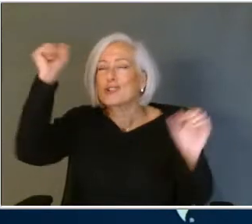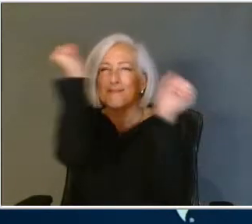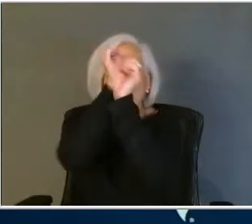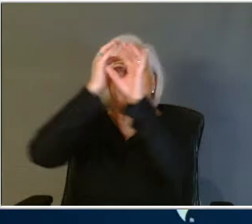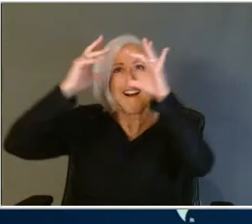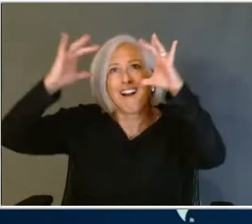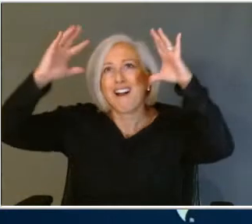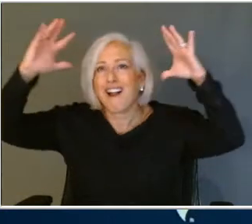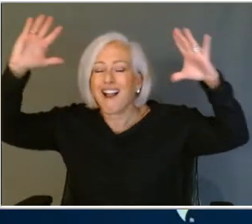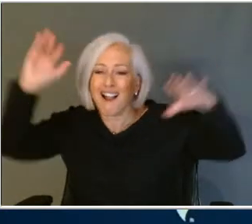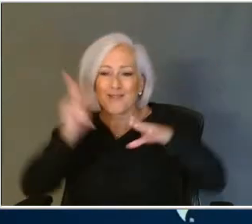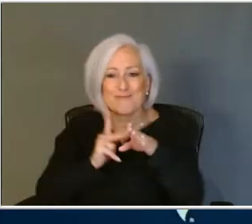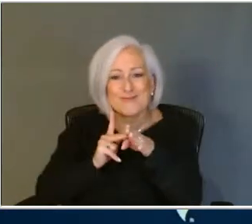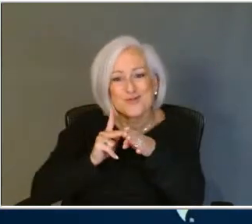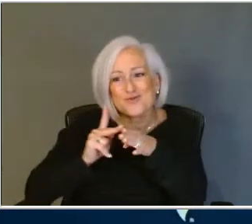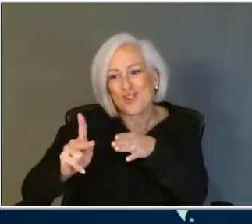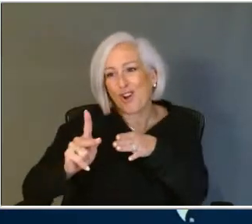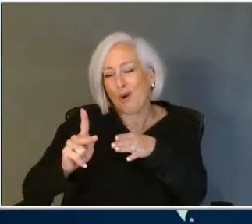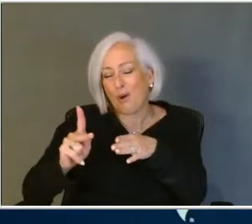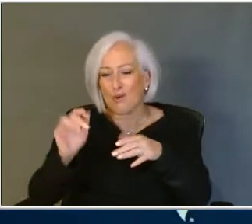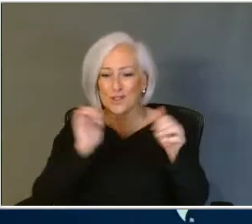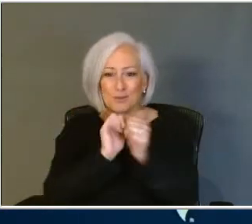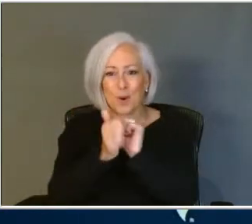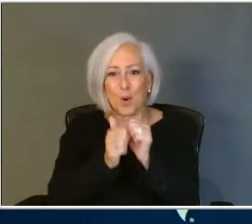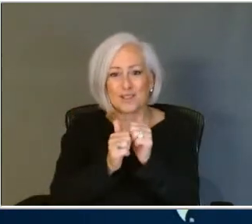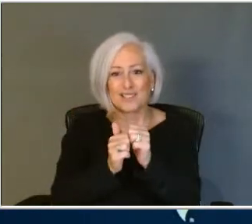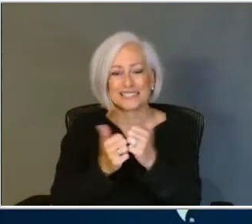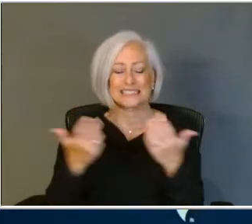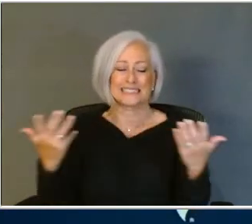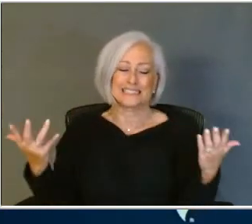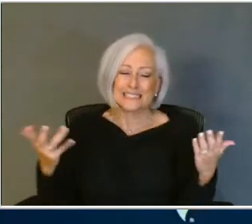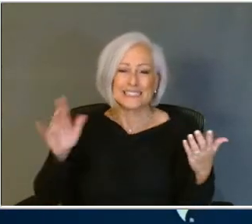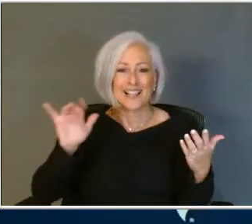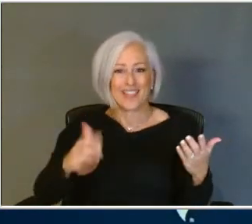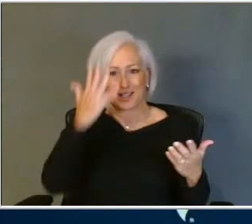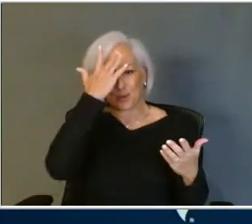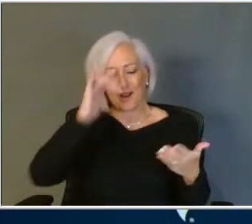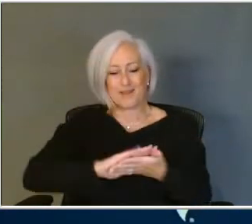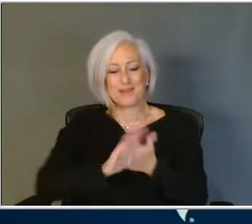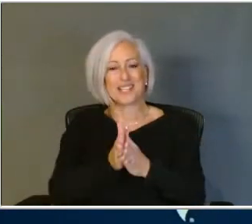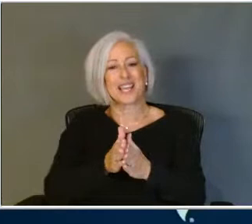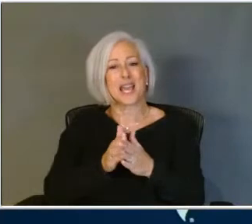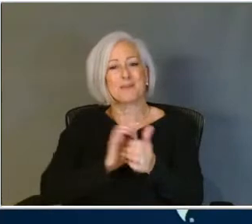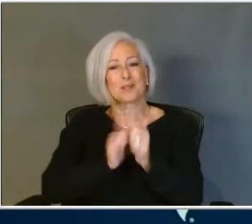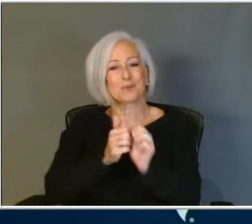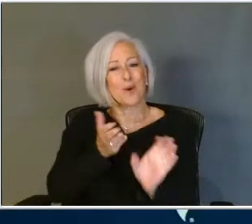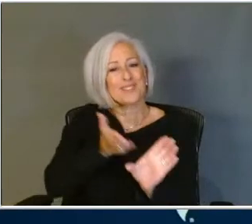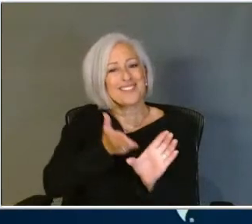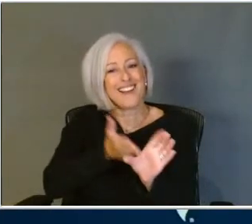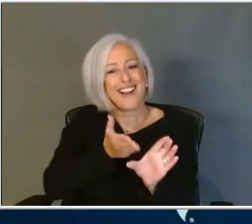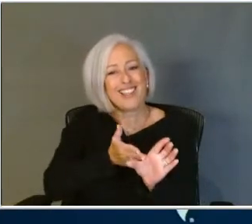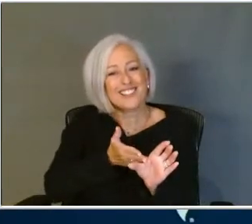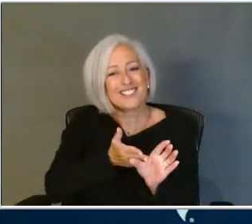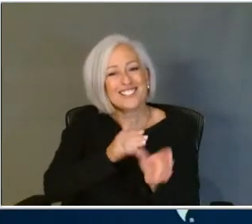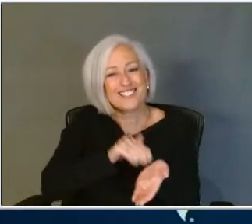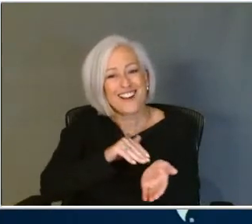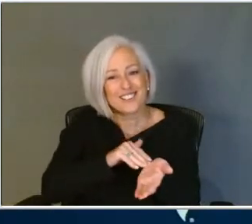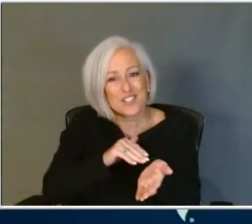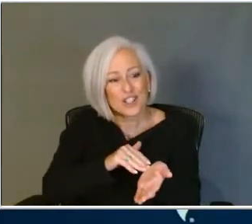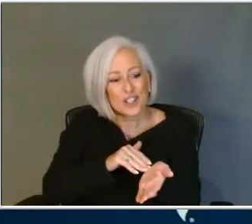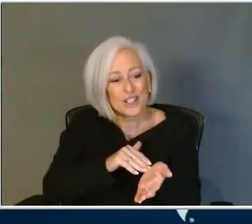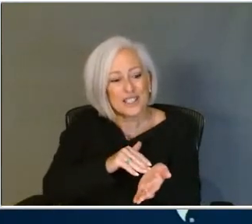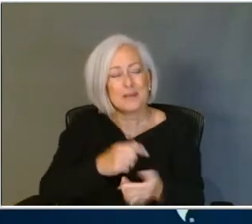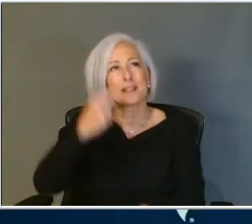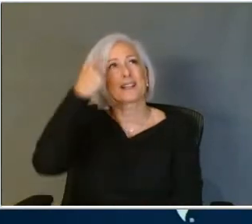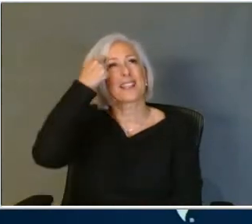of potentially playing pro sport. And this is partly what got me into sports psychology, is that question of that kind of crisis moment of what next? What